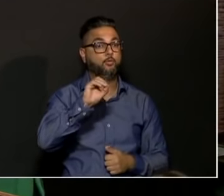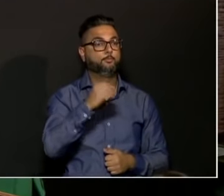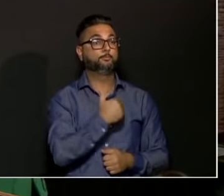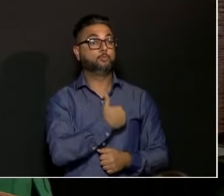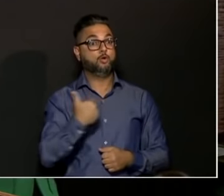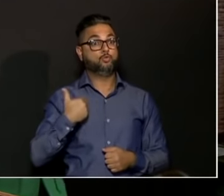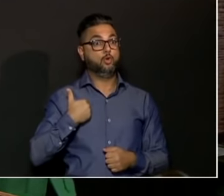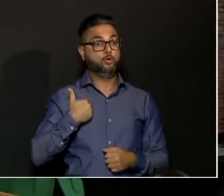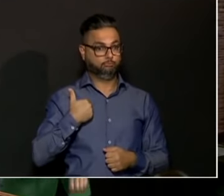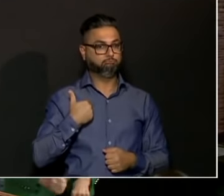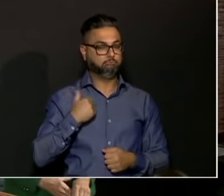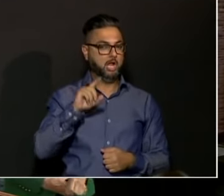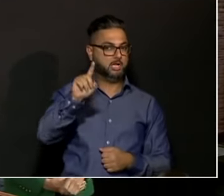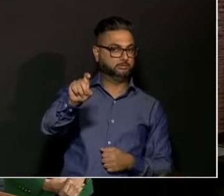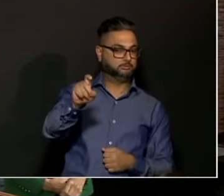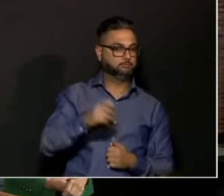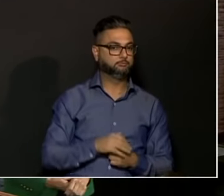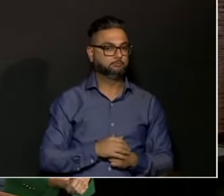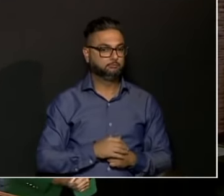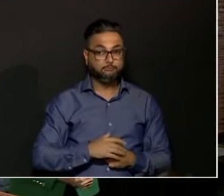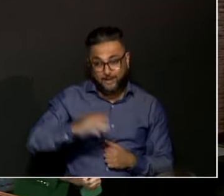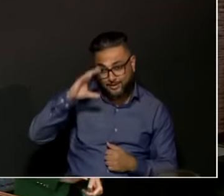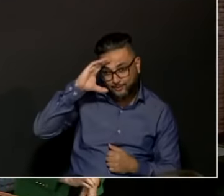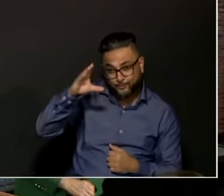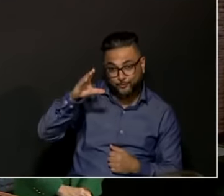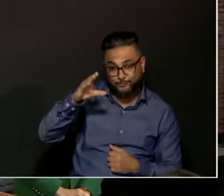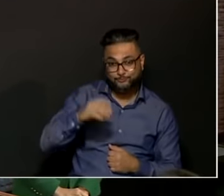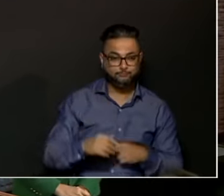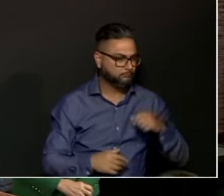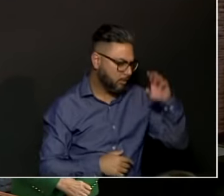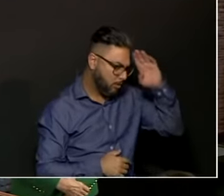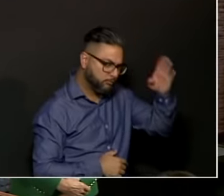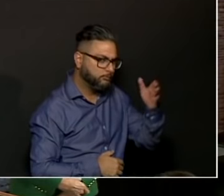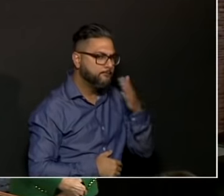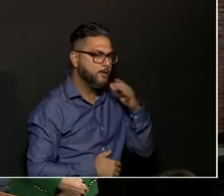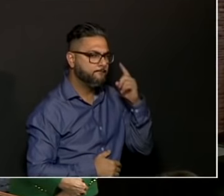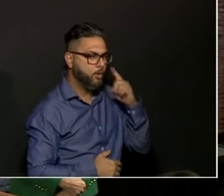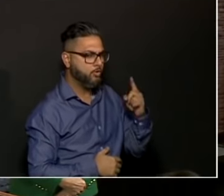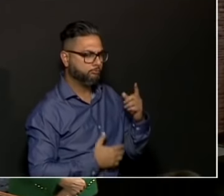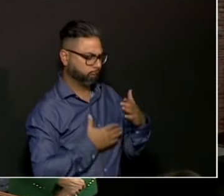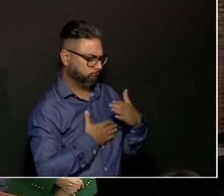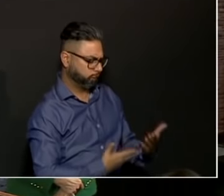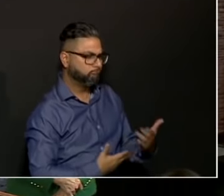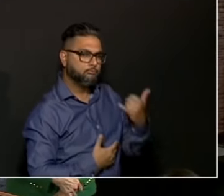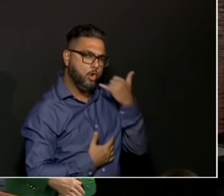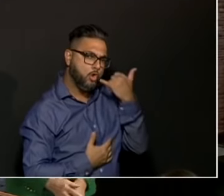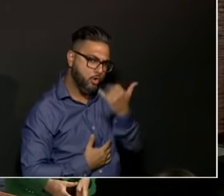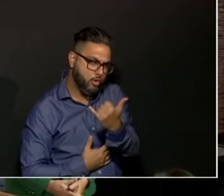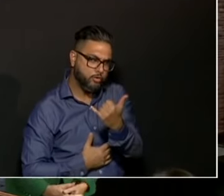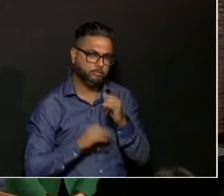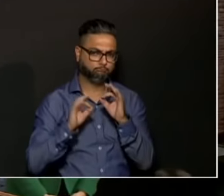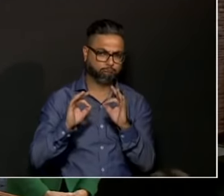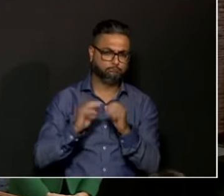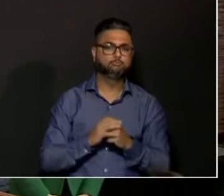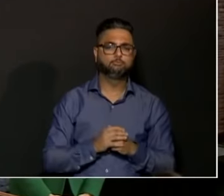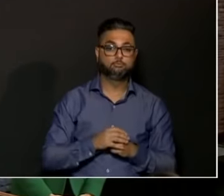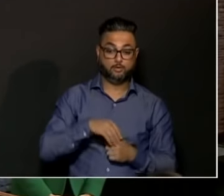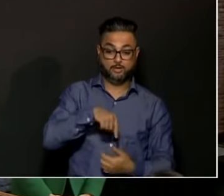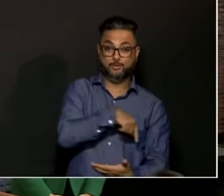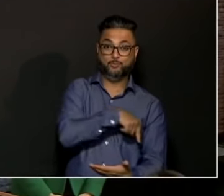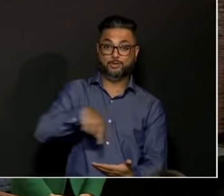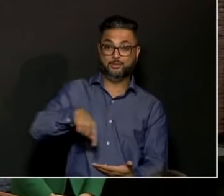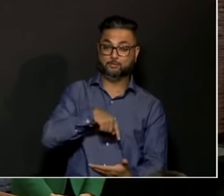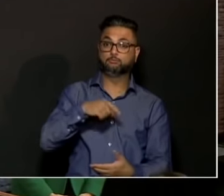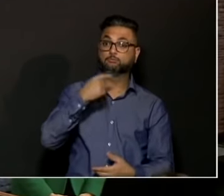Jason. Hi, Premier. Thanks for taking the call on a Friday. Premier, this week you've said that test lineups have been